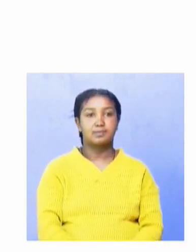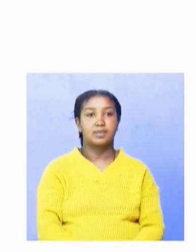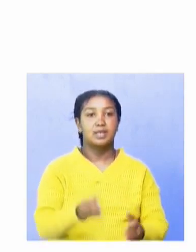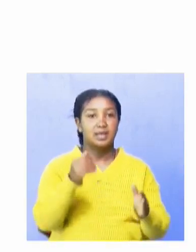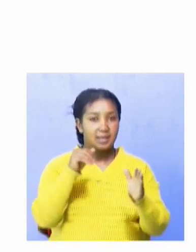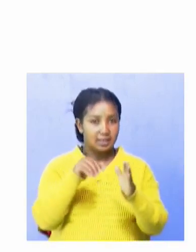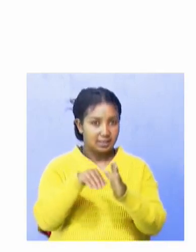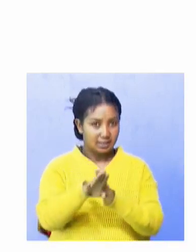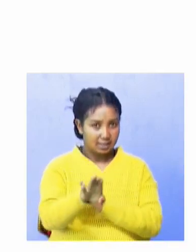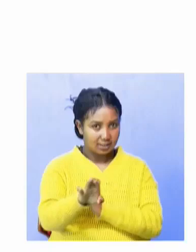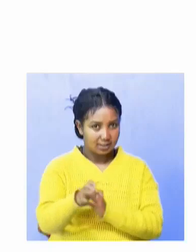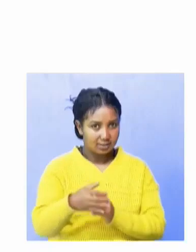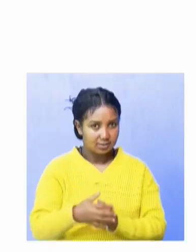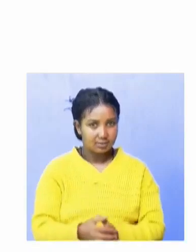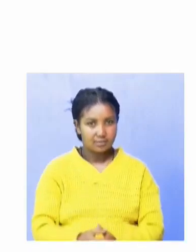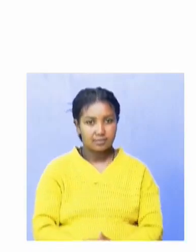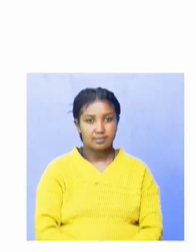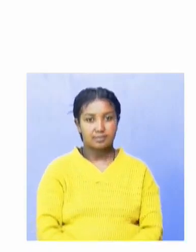entered